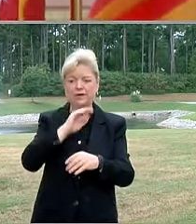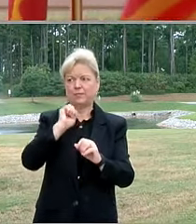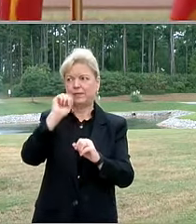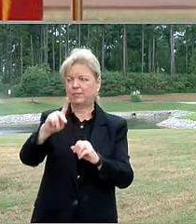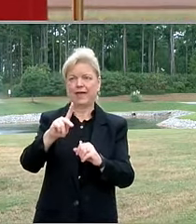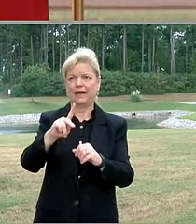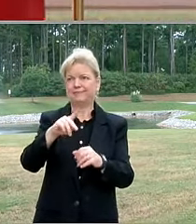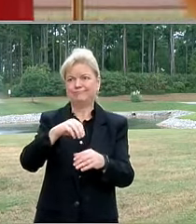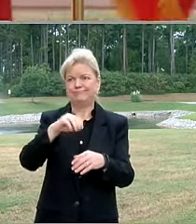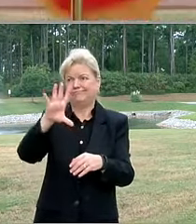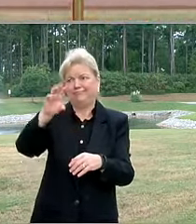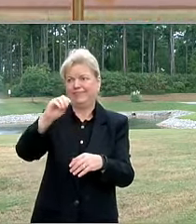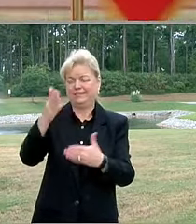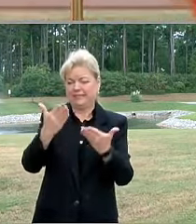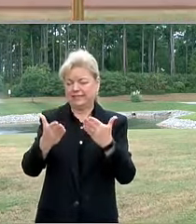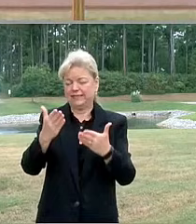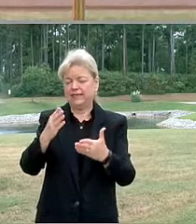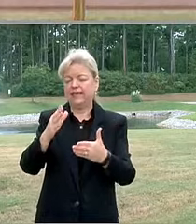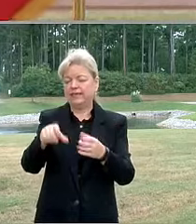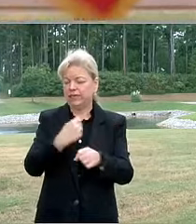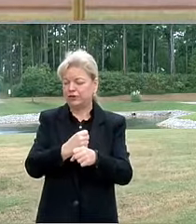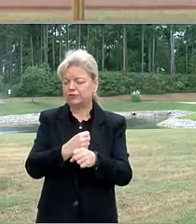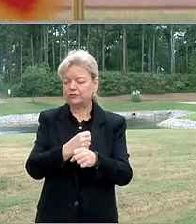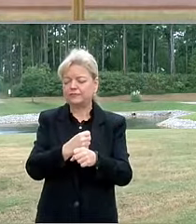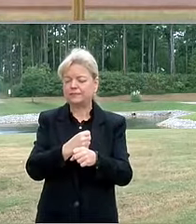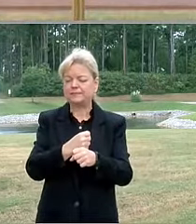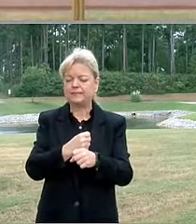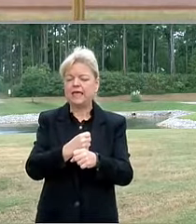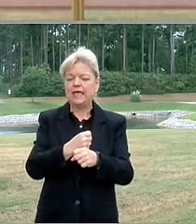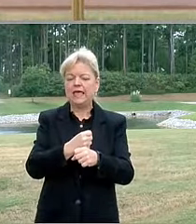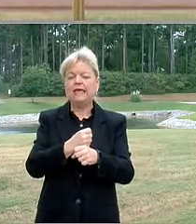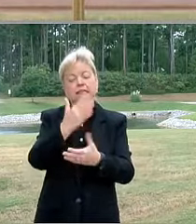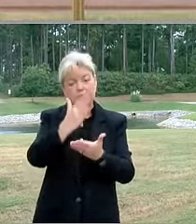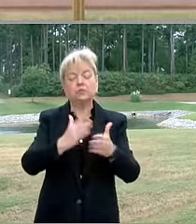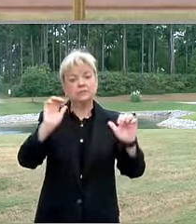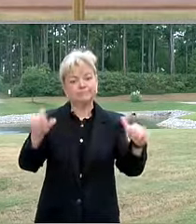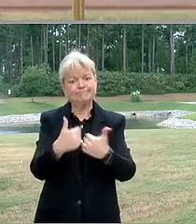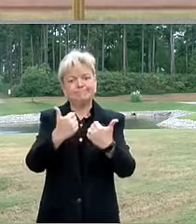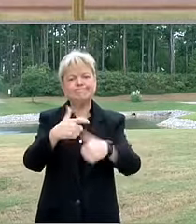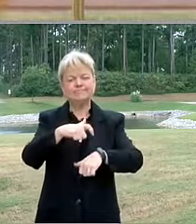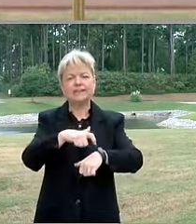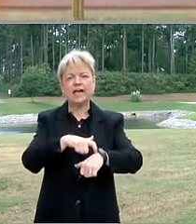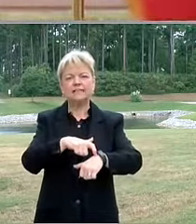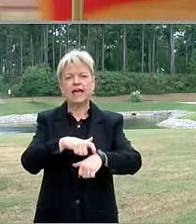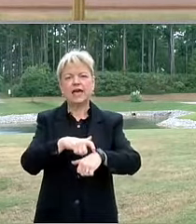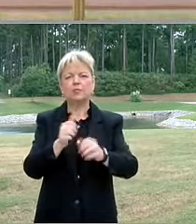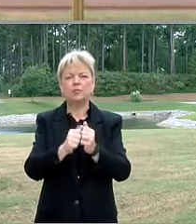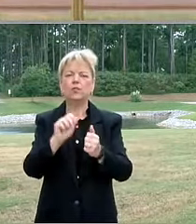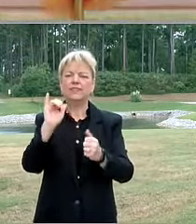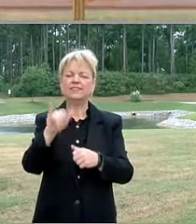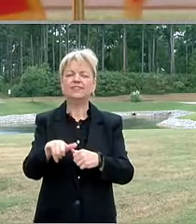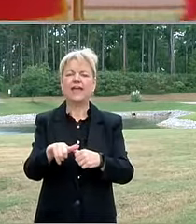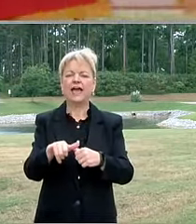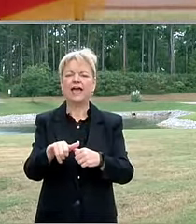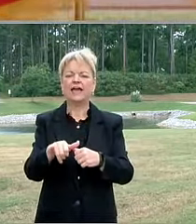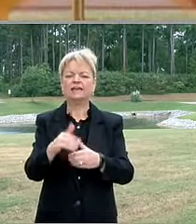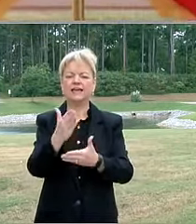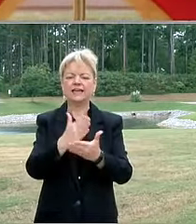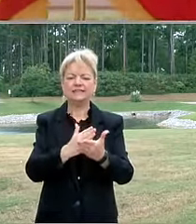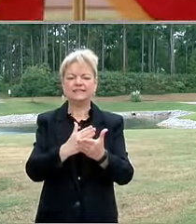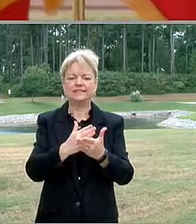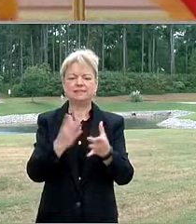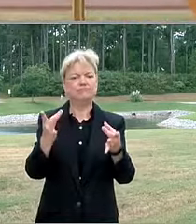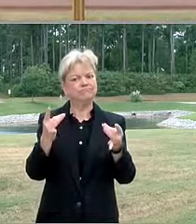probably 50 years. And to say that there was some challenging moments with that and some friction